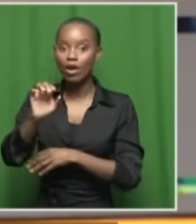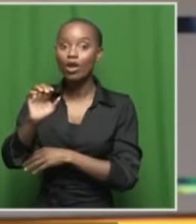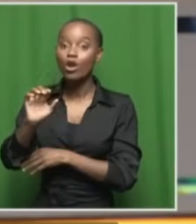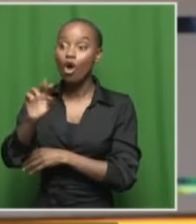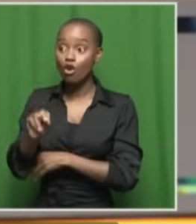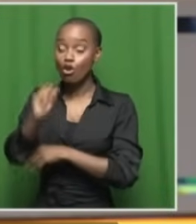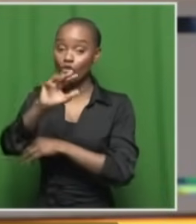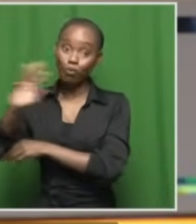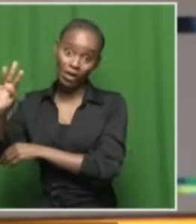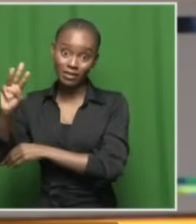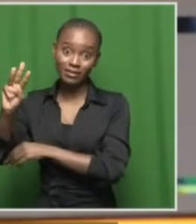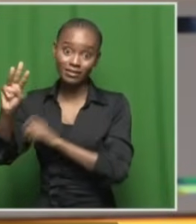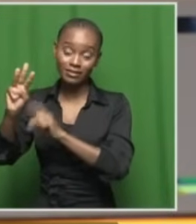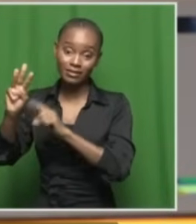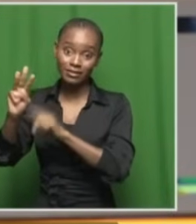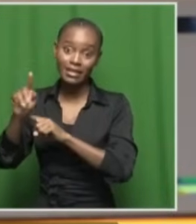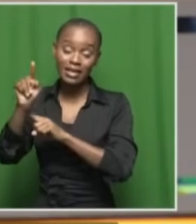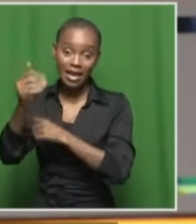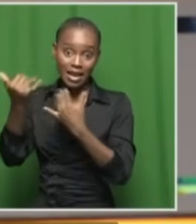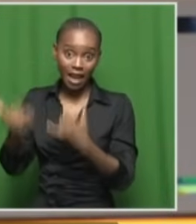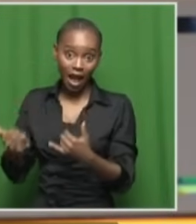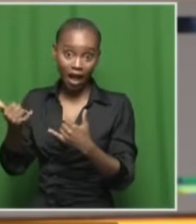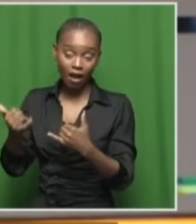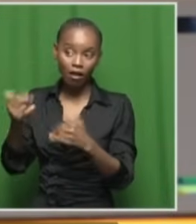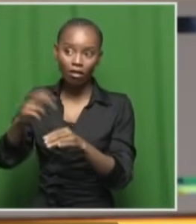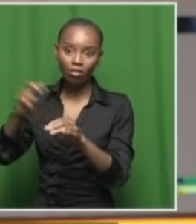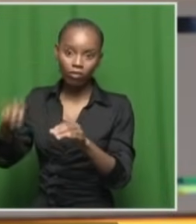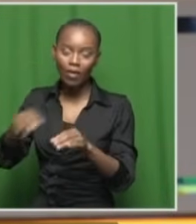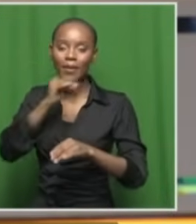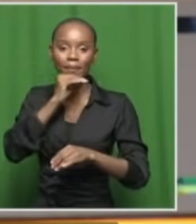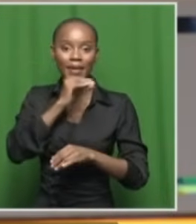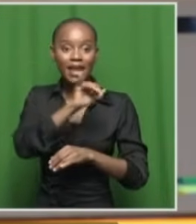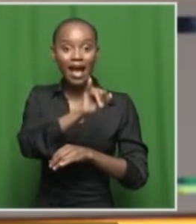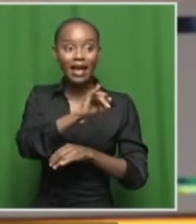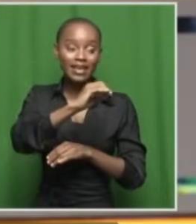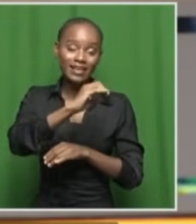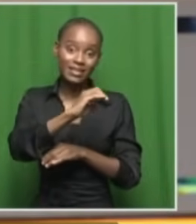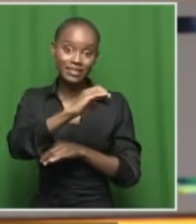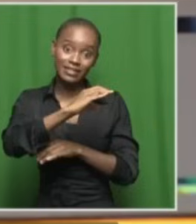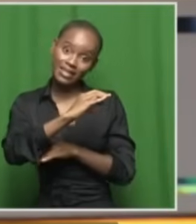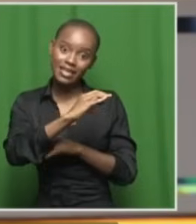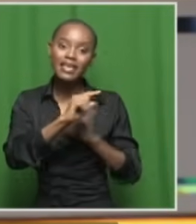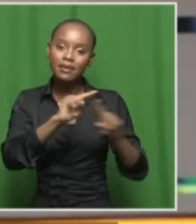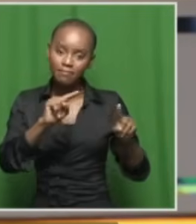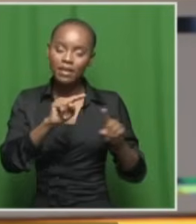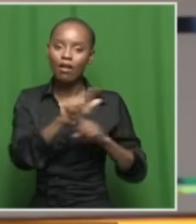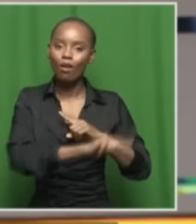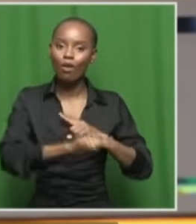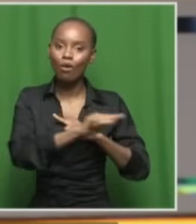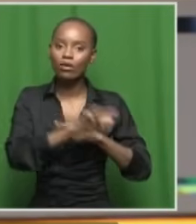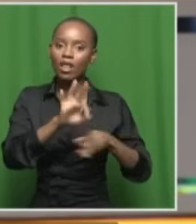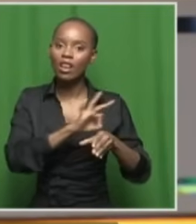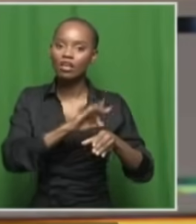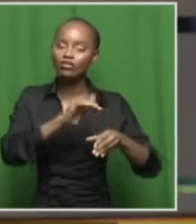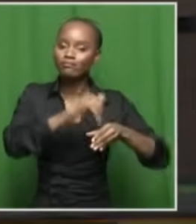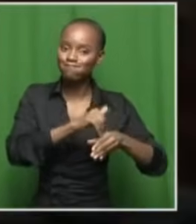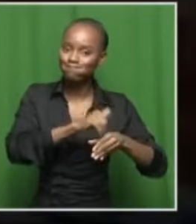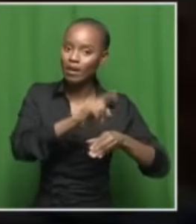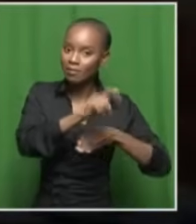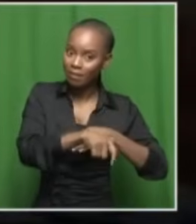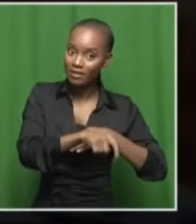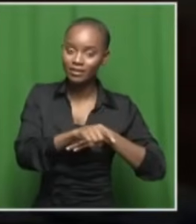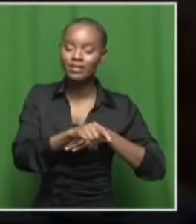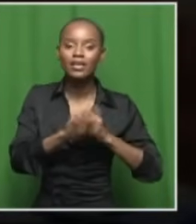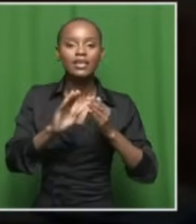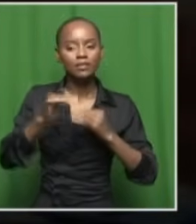dissolved. Then it meant that the IEC will hold by-elections for the rest of the municipality. So that's the